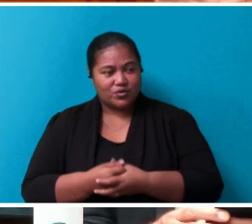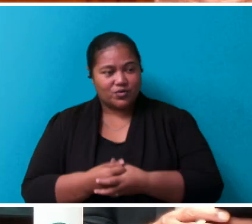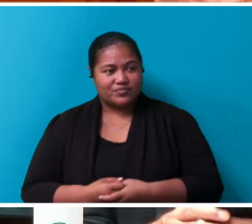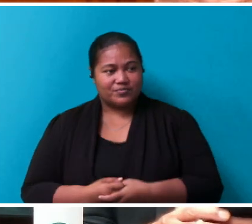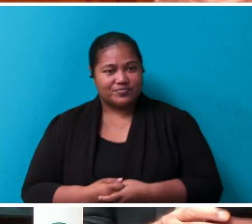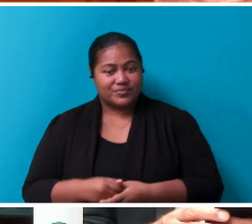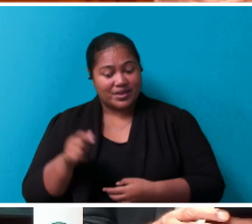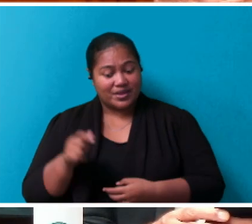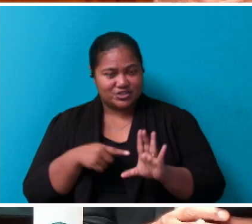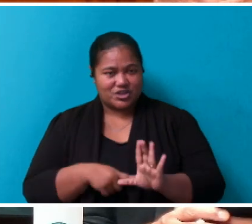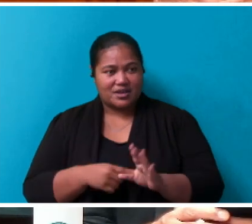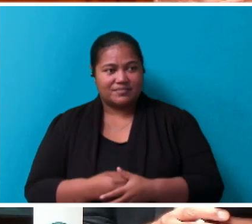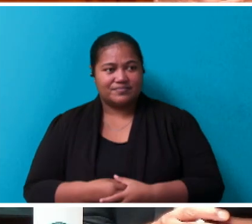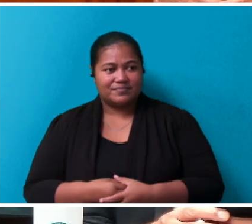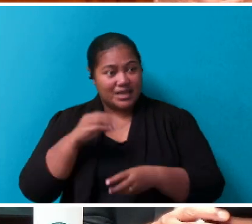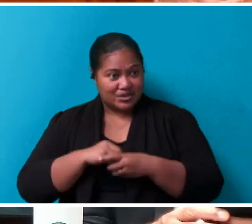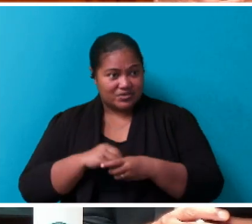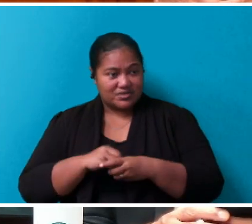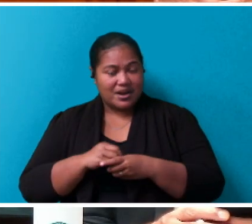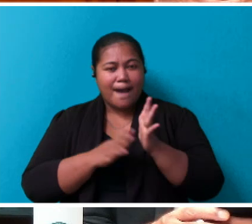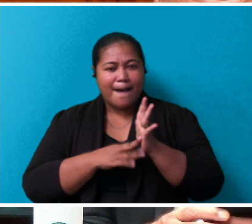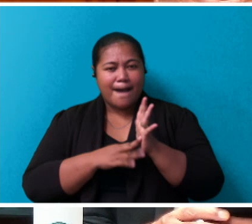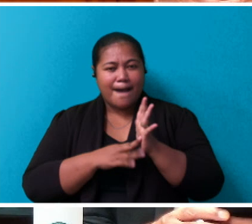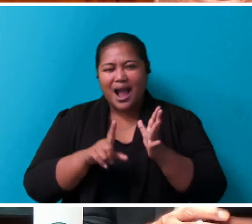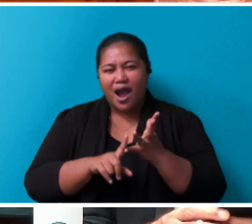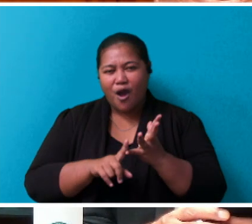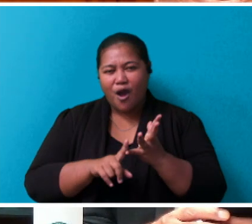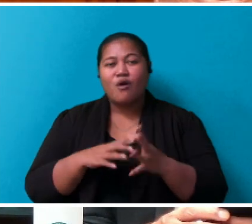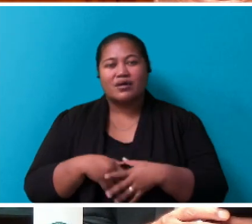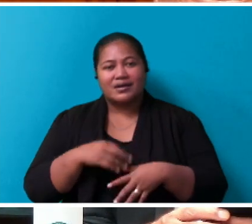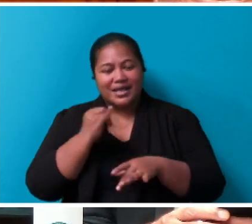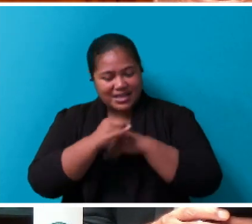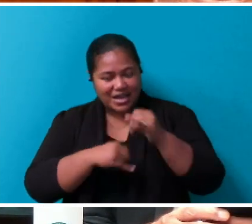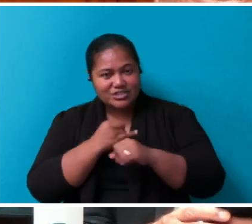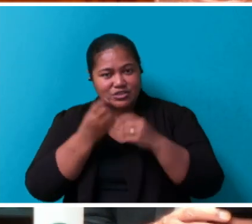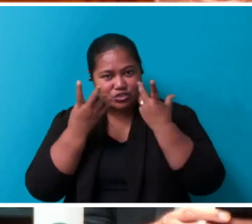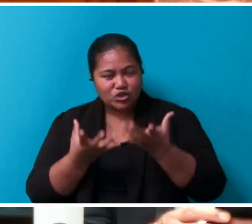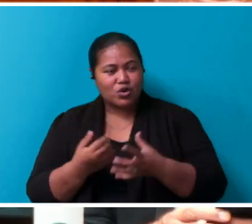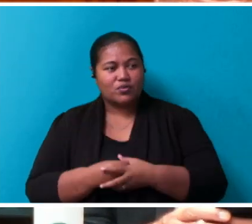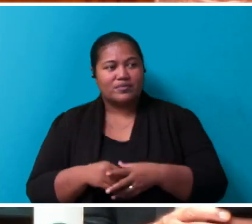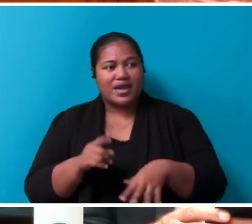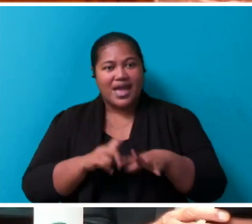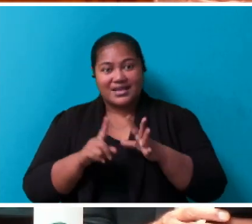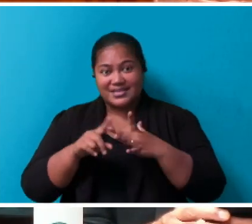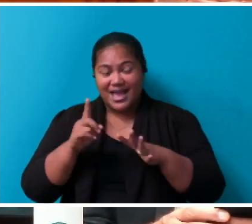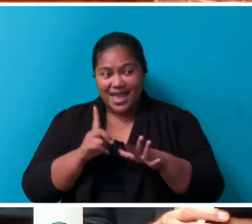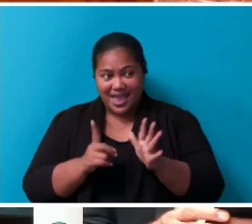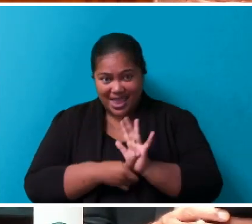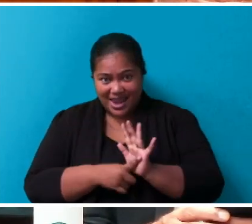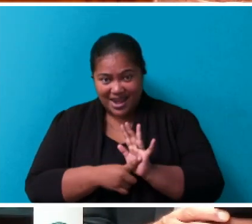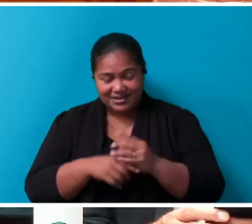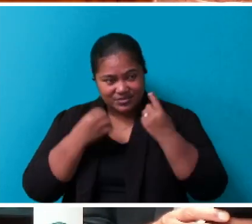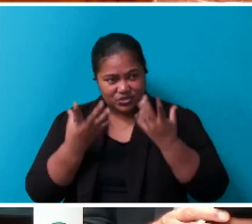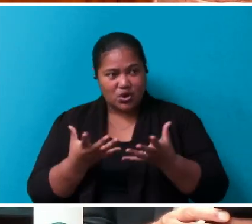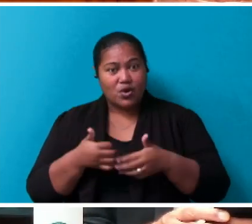this year. These include the Macau International Travel Show, the SIL exhibition, which is a good platform for